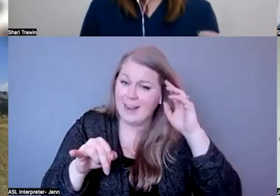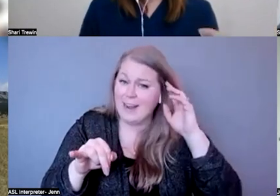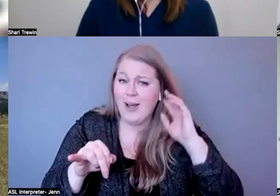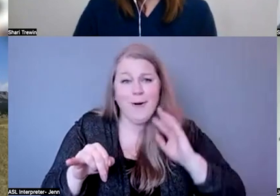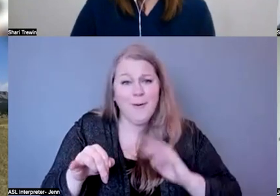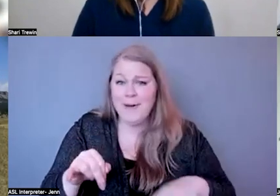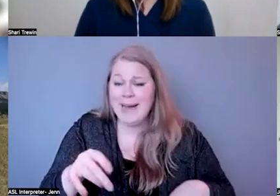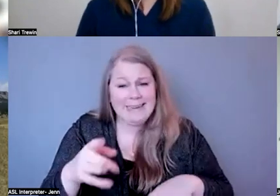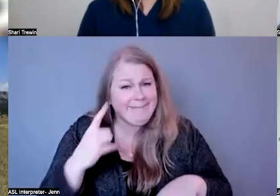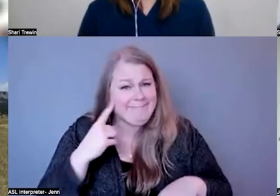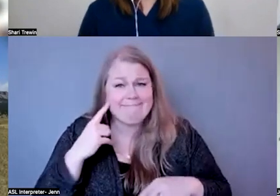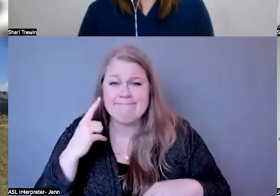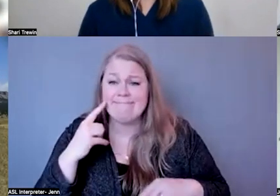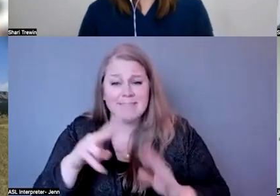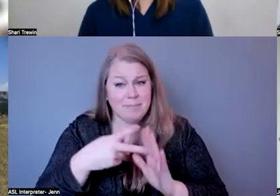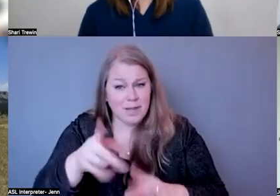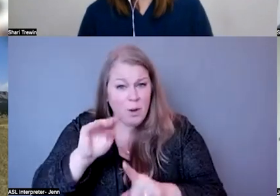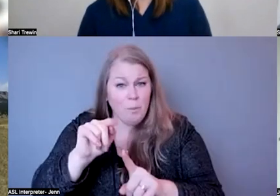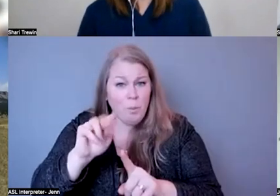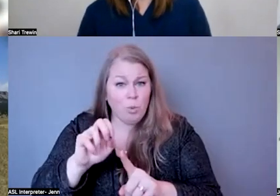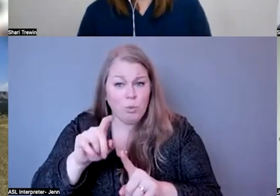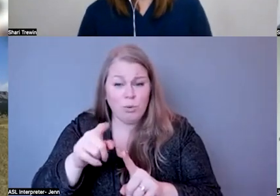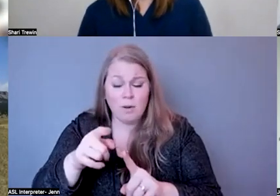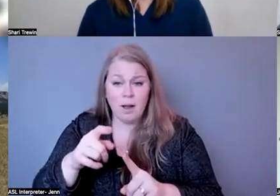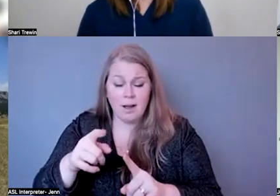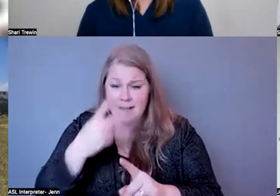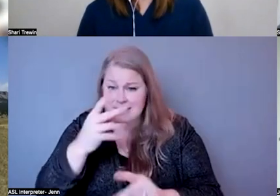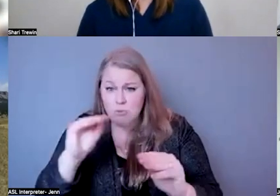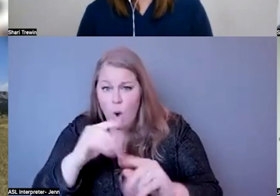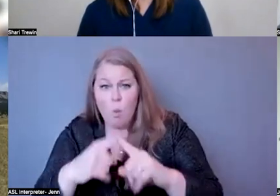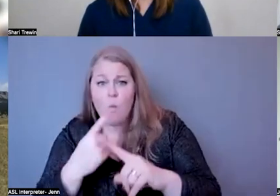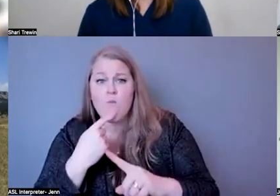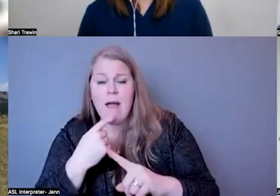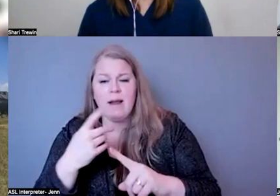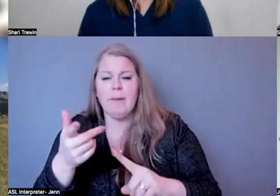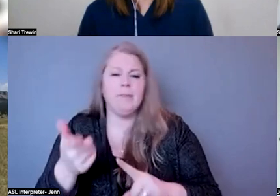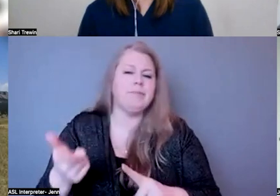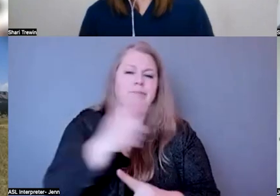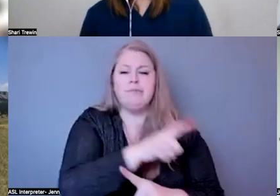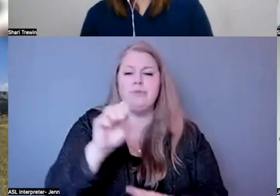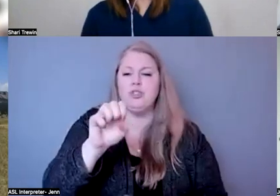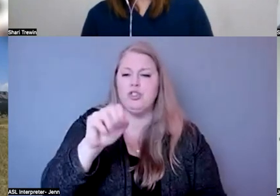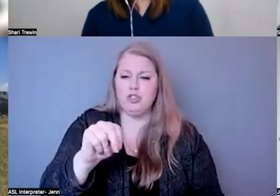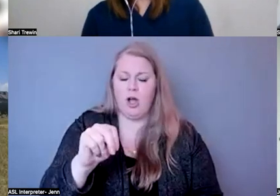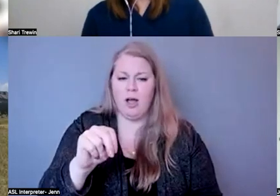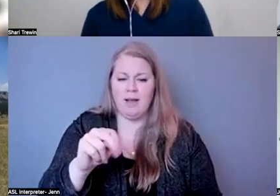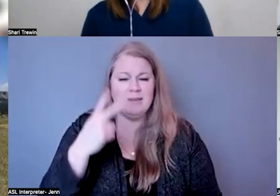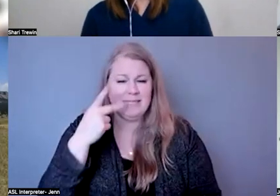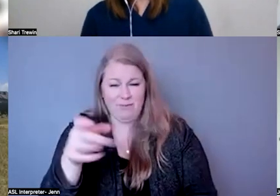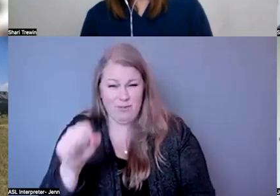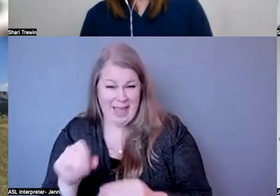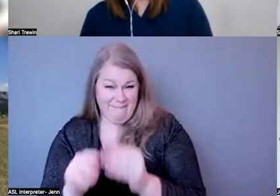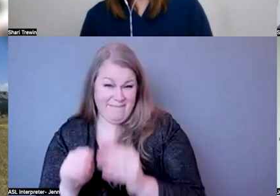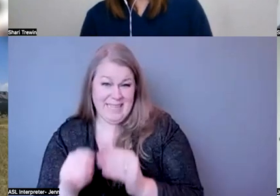on Zoom, but we don't hear you. So let me go to Sean and see if you can figure